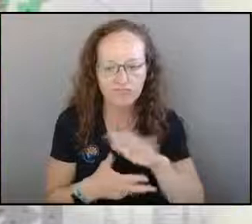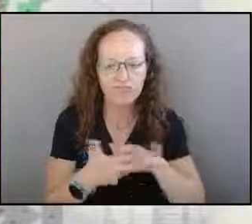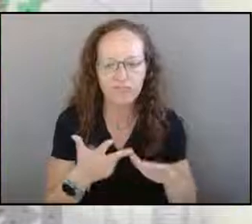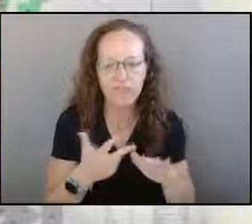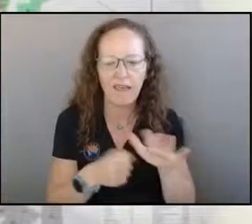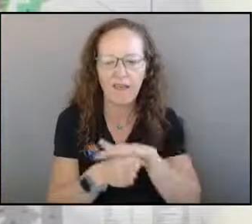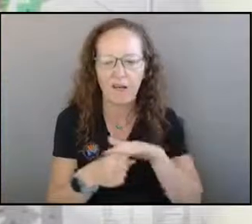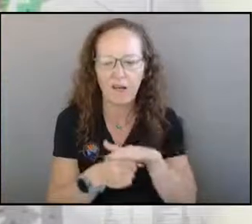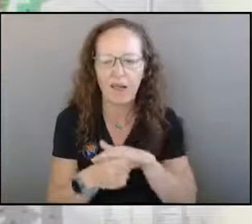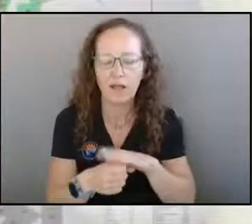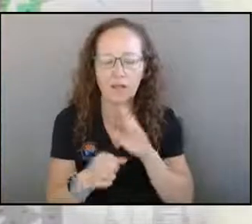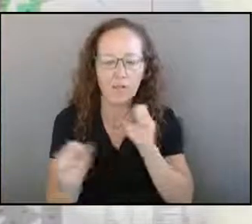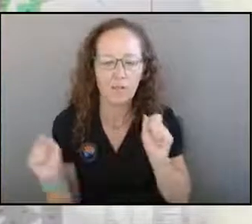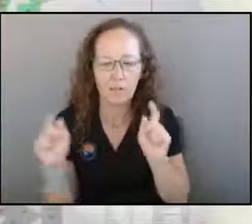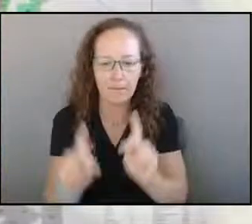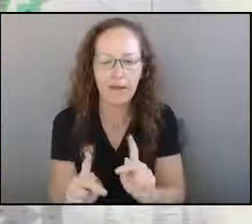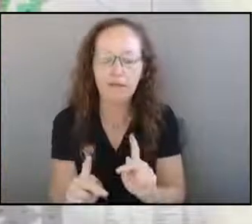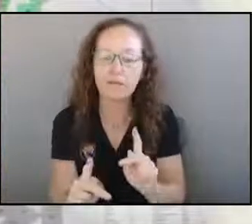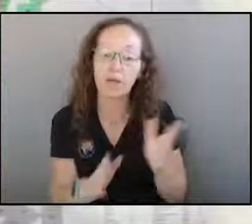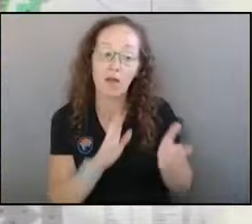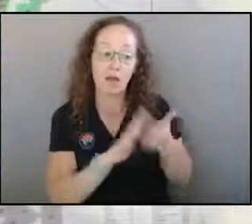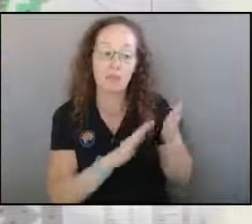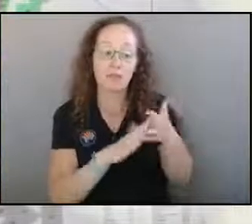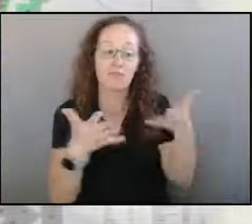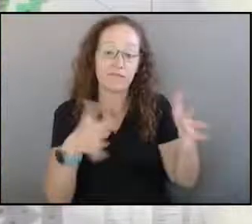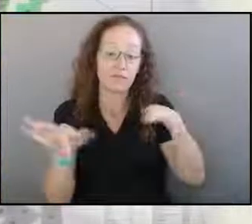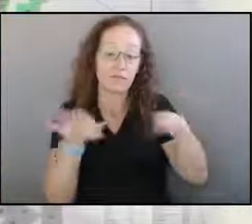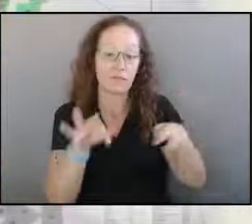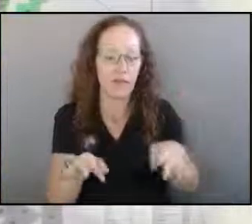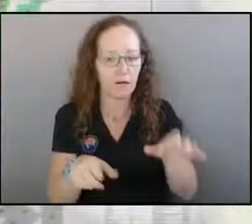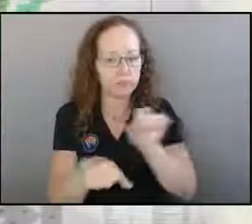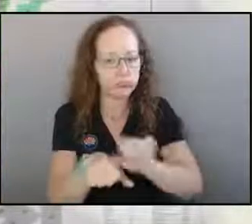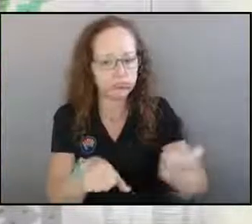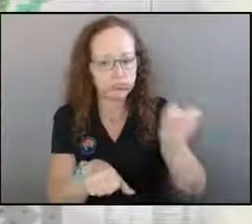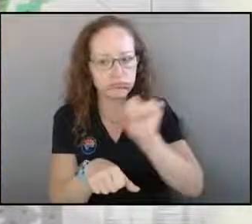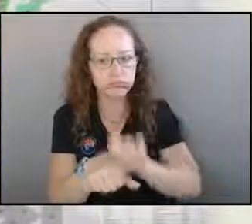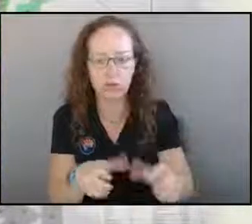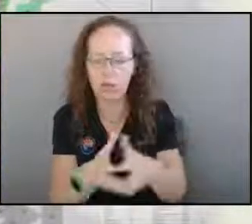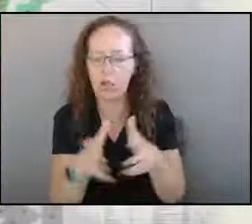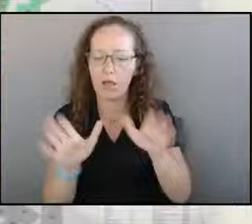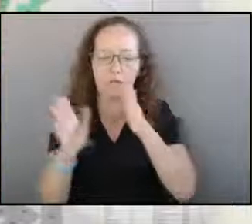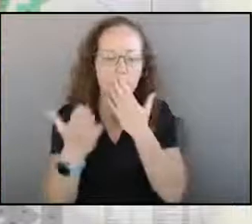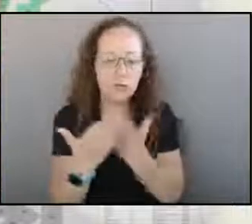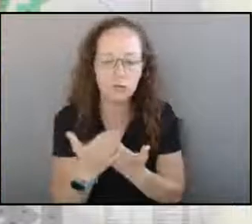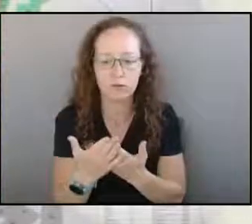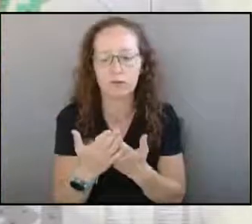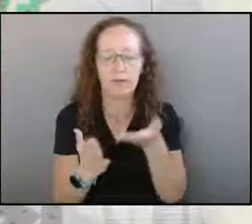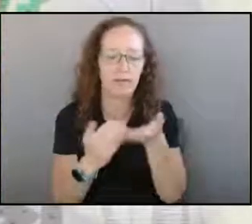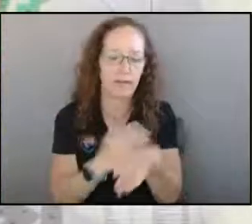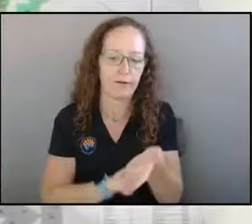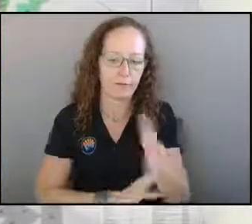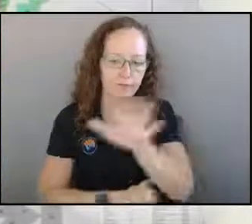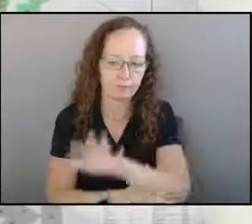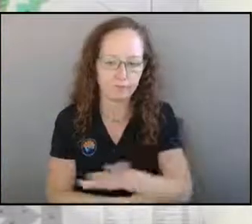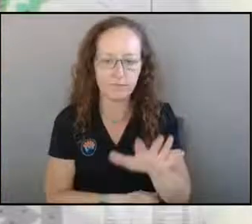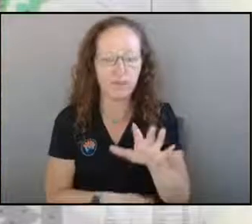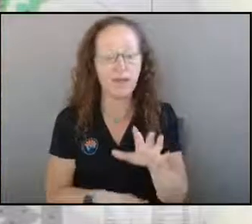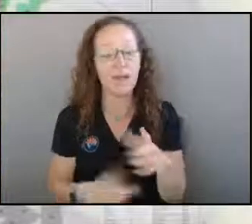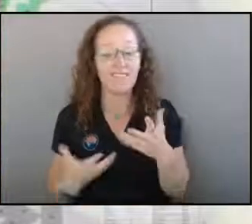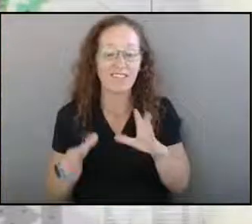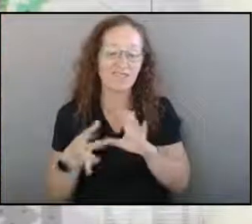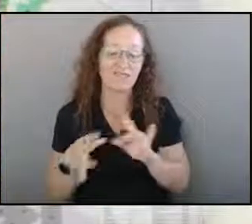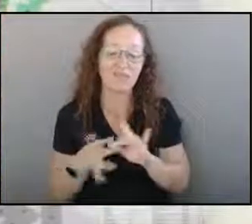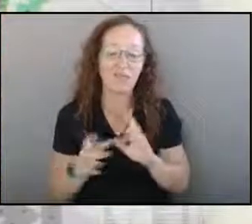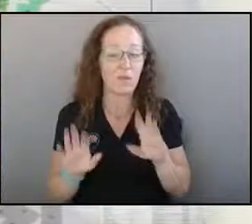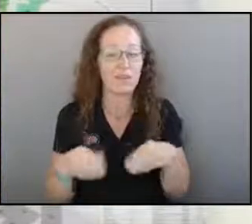good work going on in there. And of course, as I've been stating, we got to give these guys a little bit of opportunity to